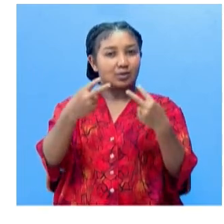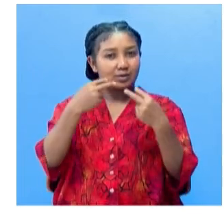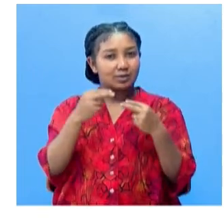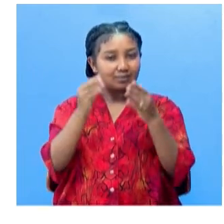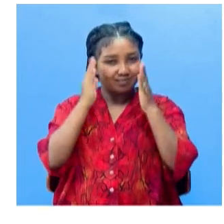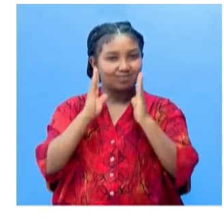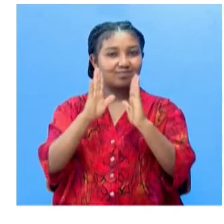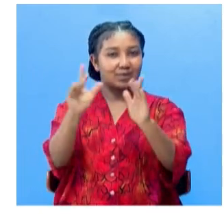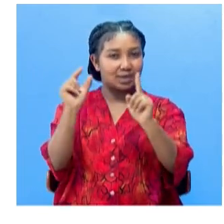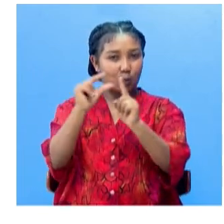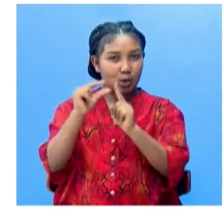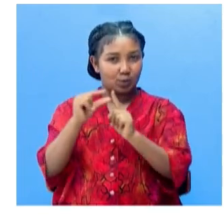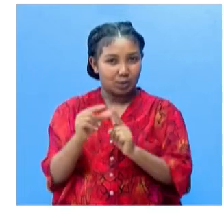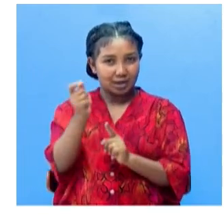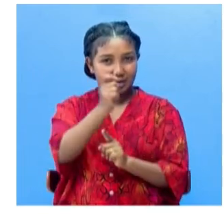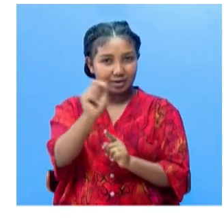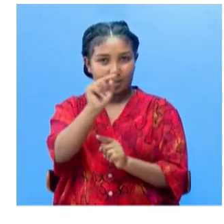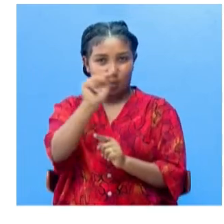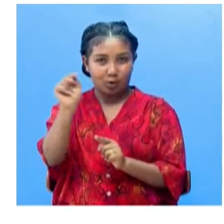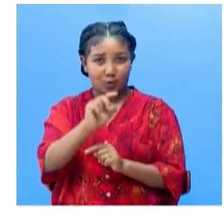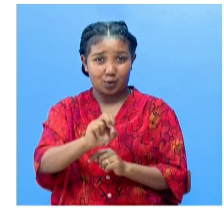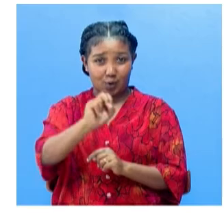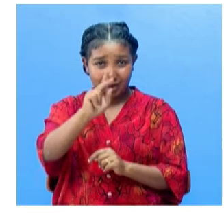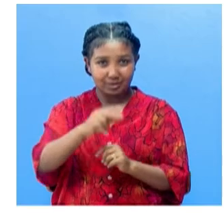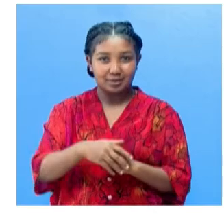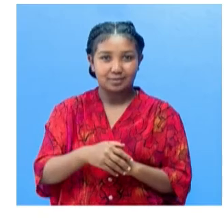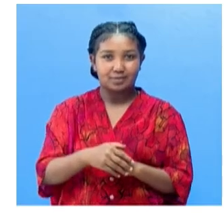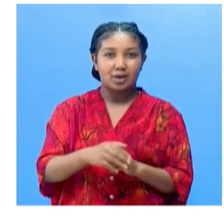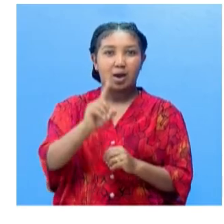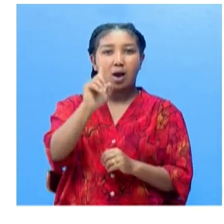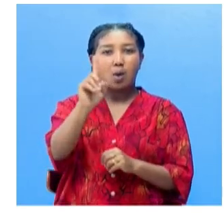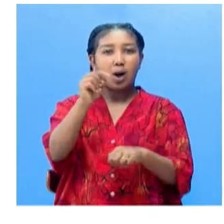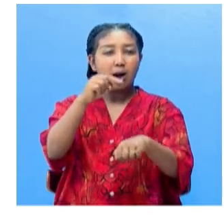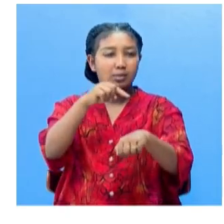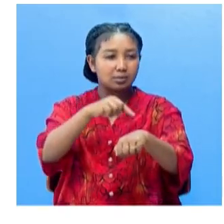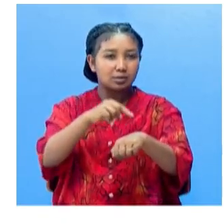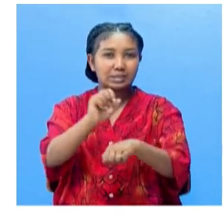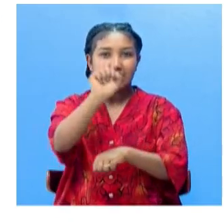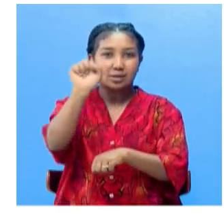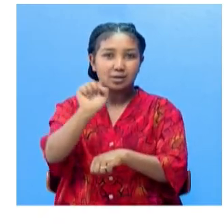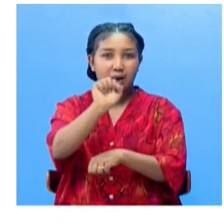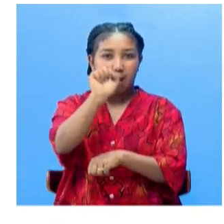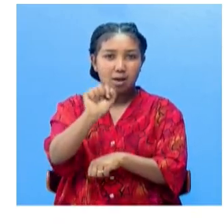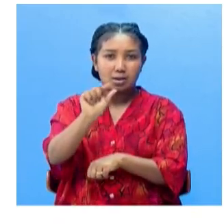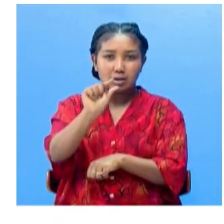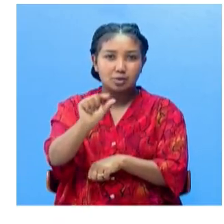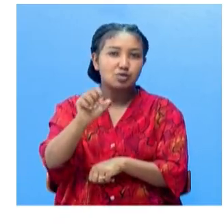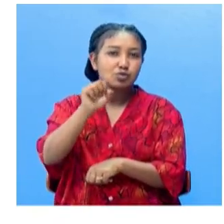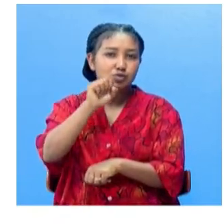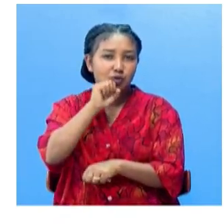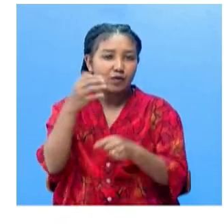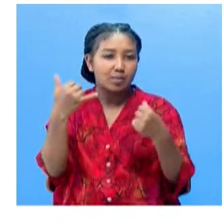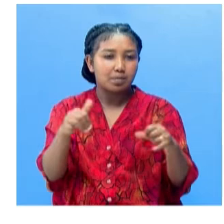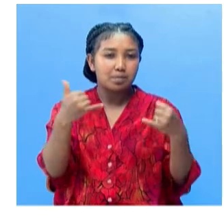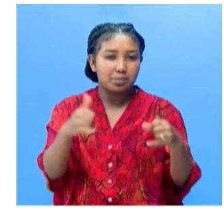give attention to the words that are written in bold, all right? One Saturday, little Sophie was playing in